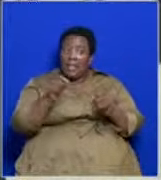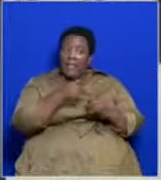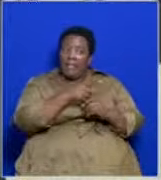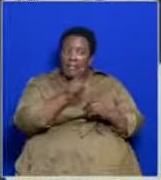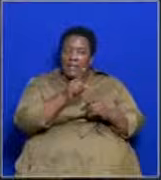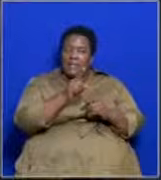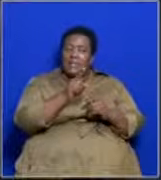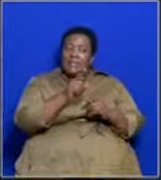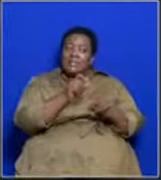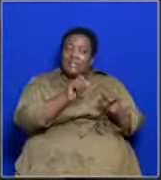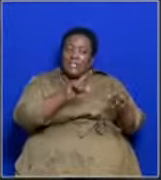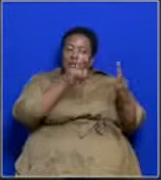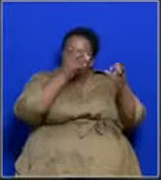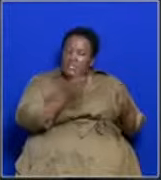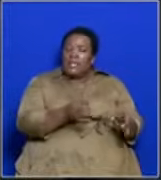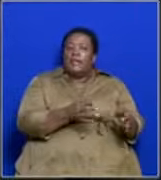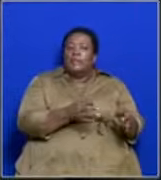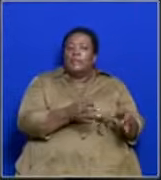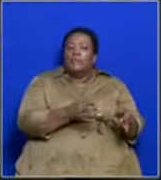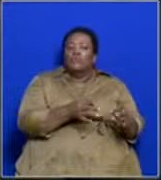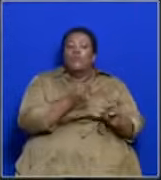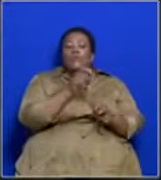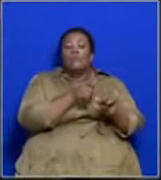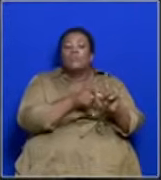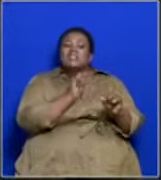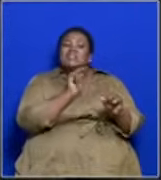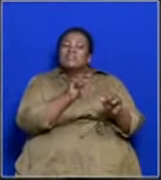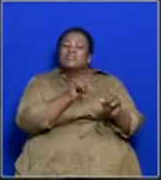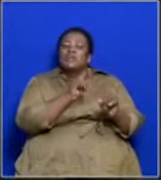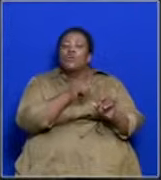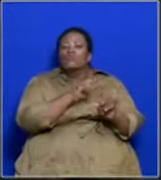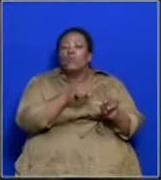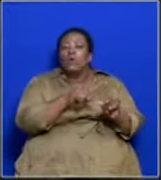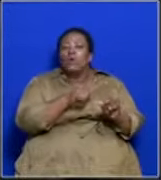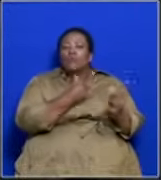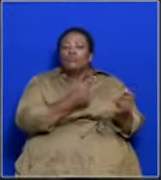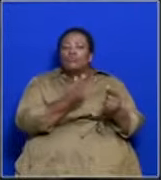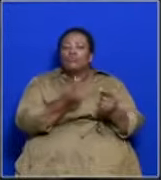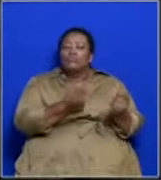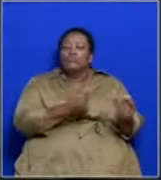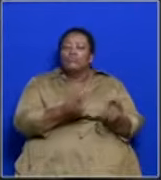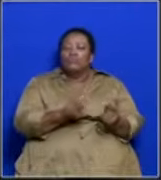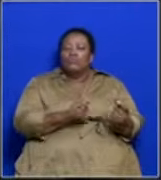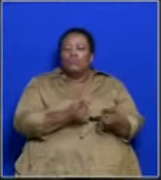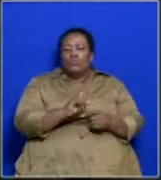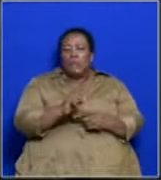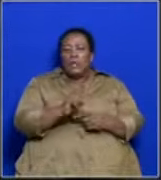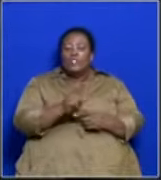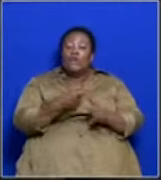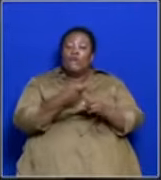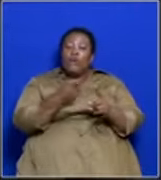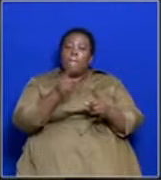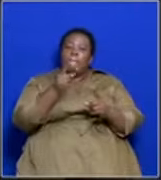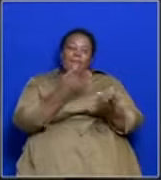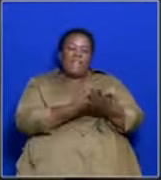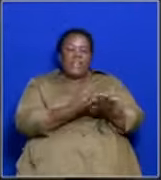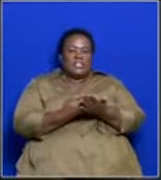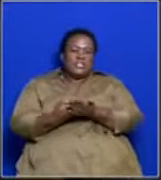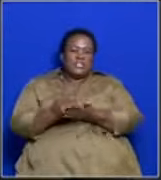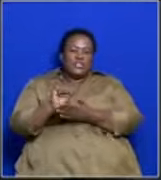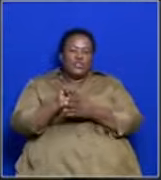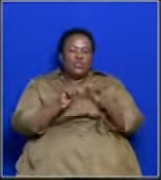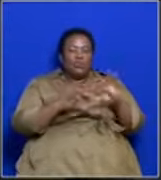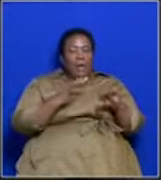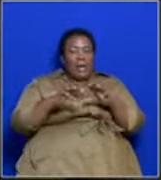MPS, to decide from your facts that you have analyzed, because you do set out what the